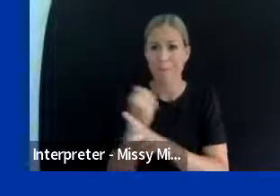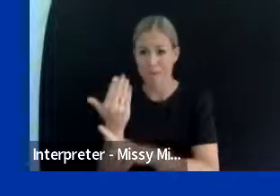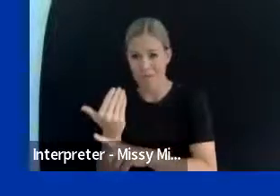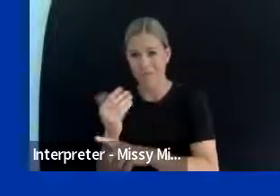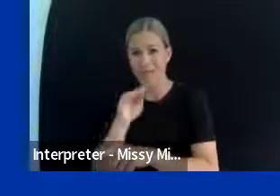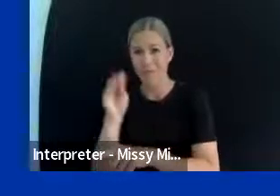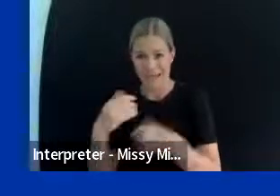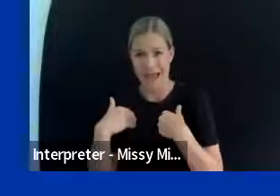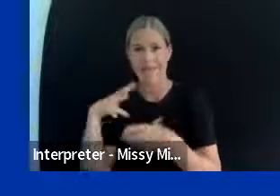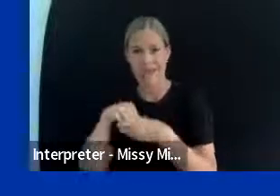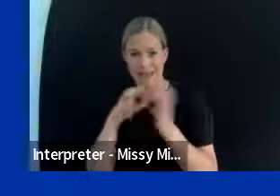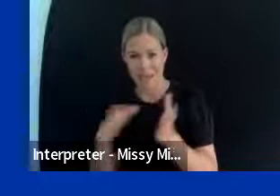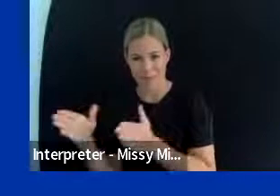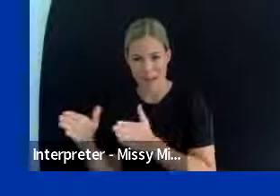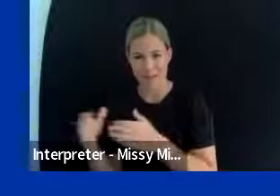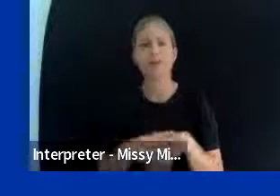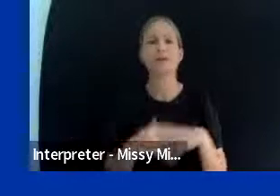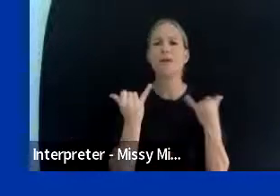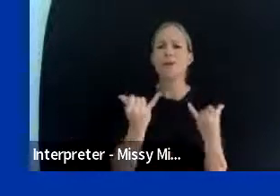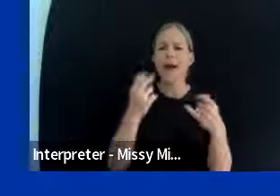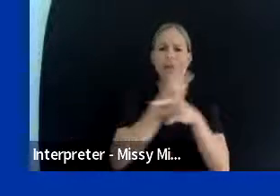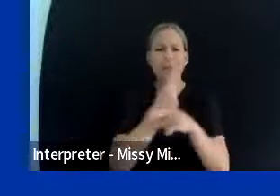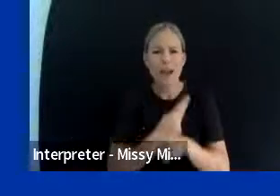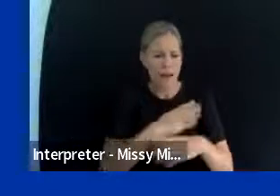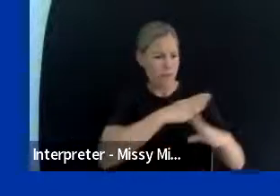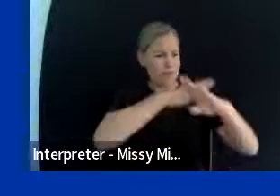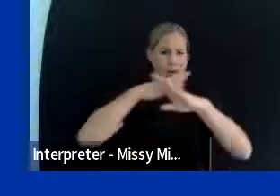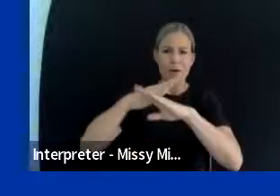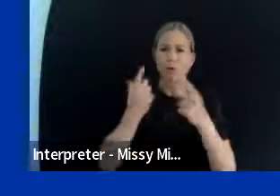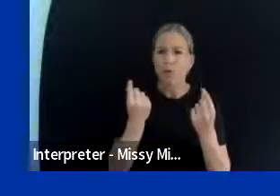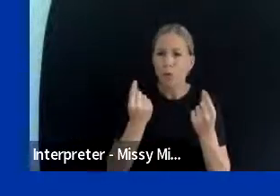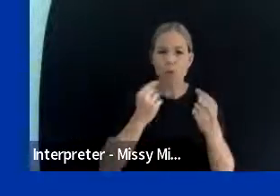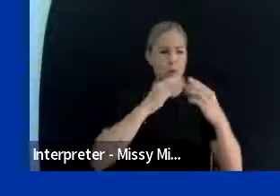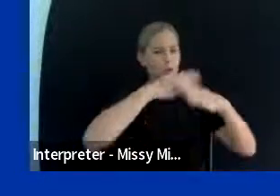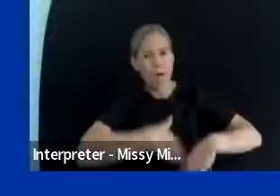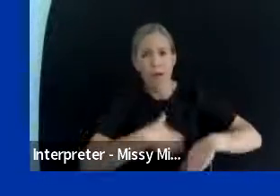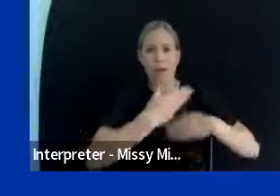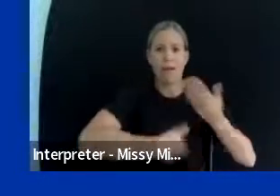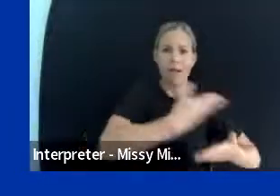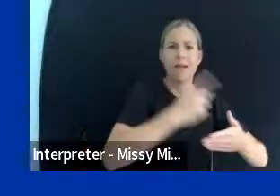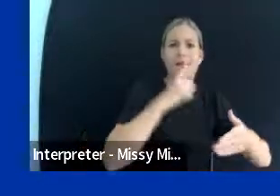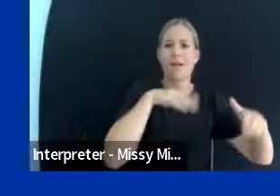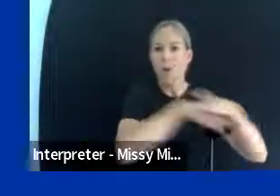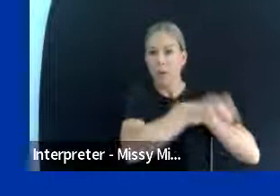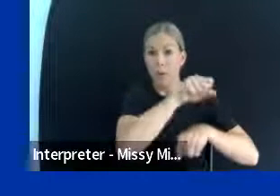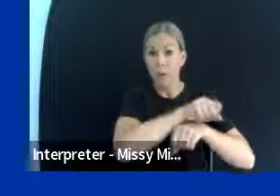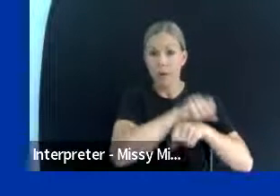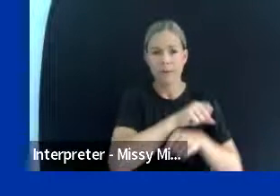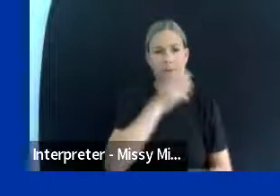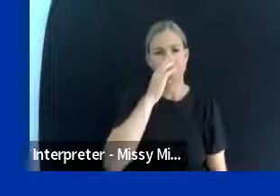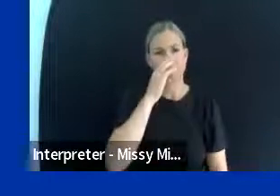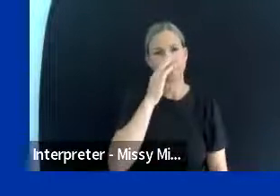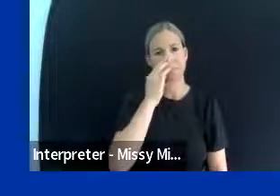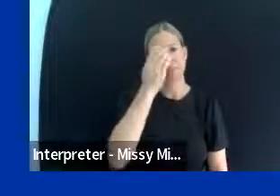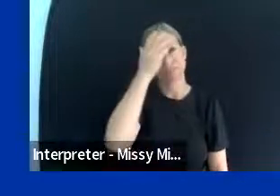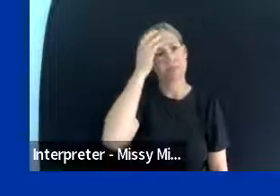today. Is how do we break down those barriers that keep people who may otherwise want to go to work from actually entering the workforce? And we